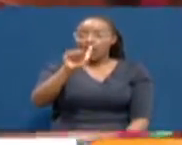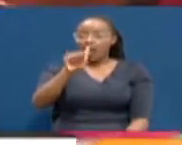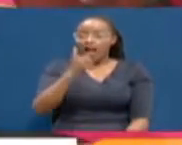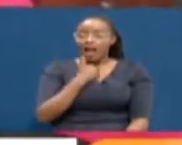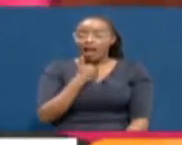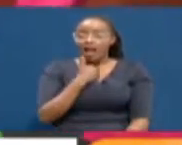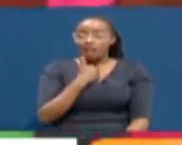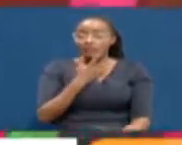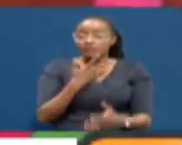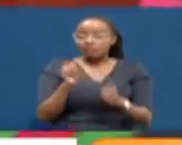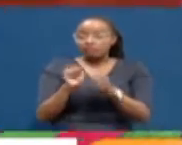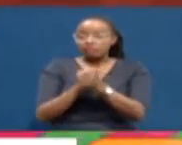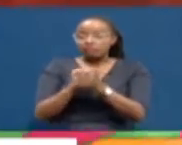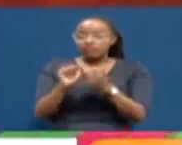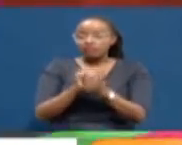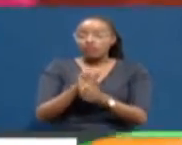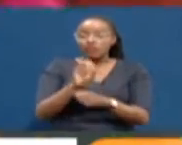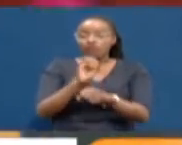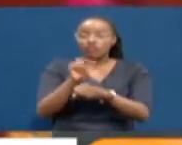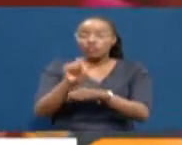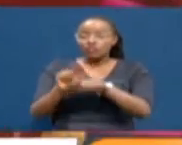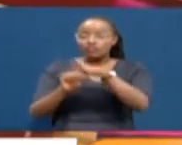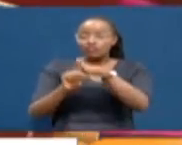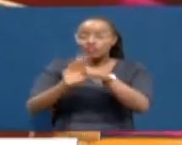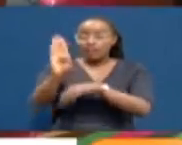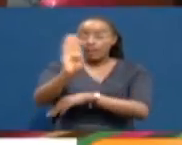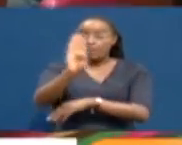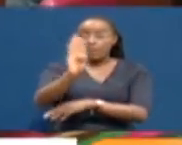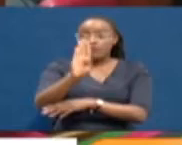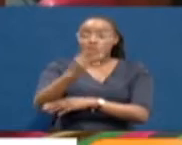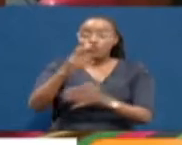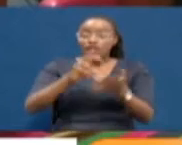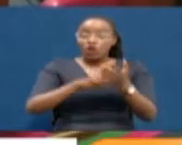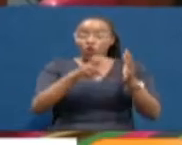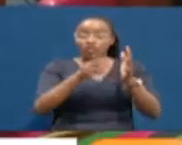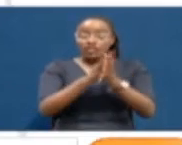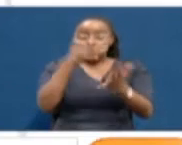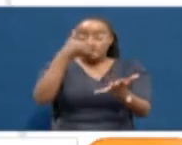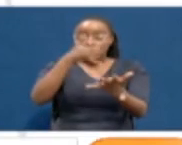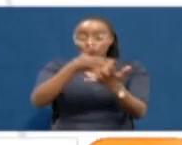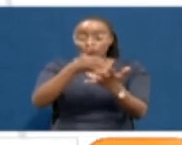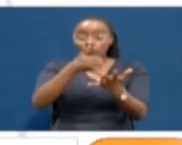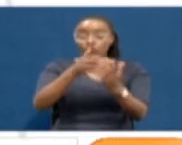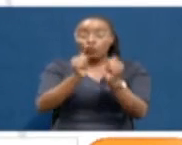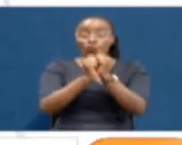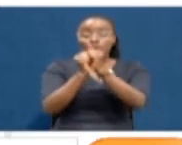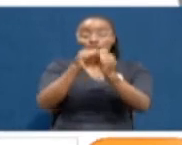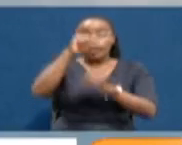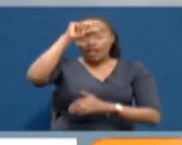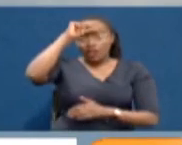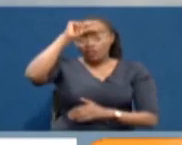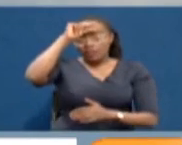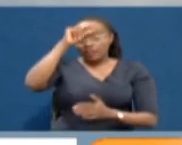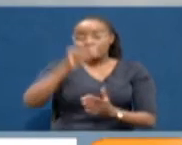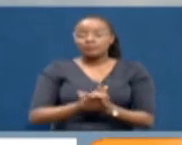slapping of a 14.6 billion shillings fine as per the contractual engagement with the government.